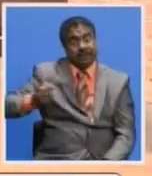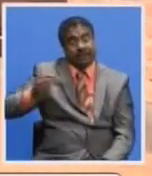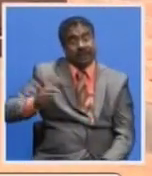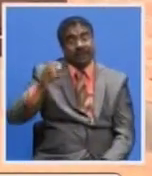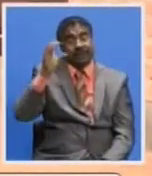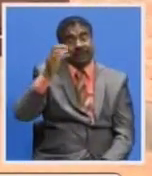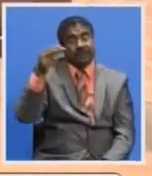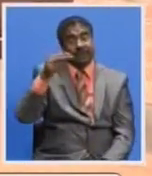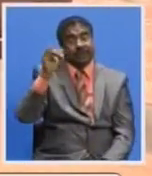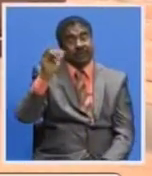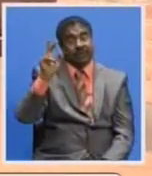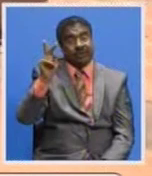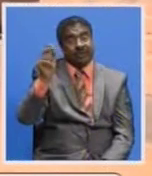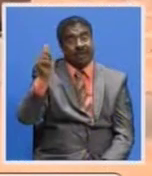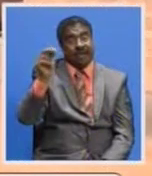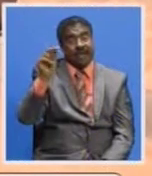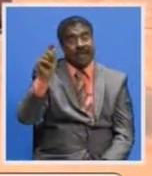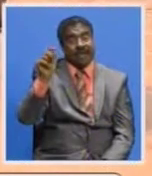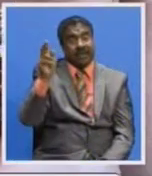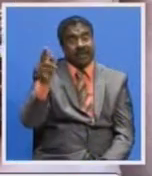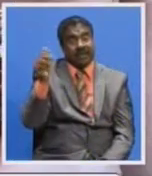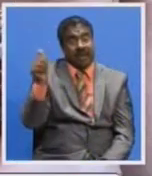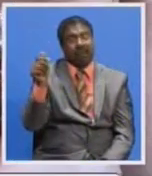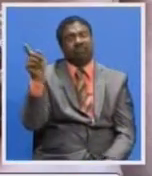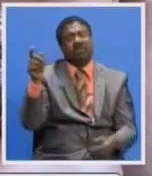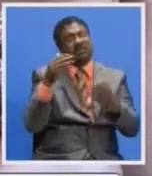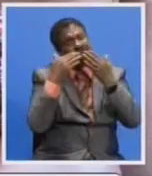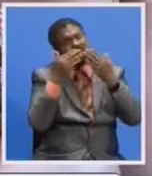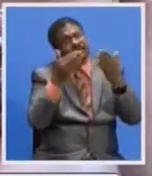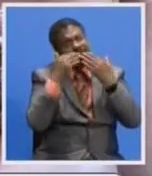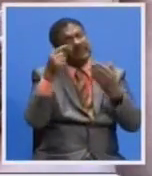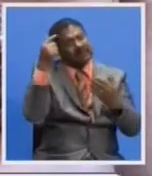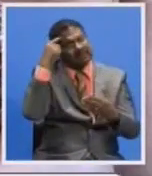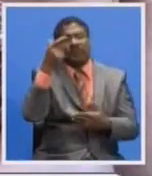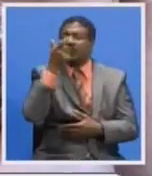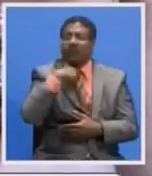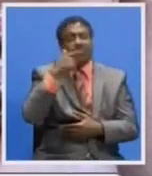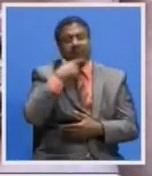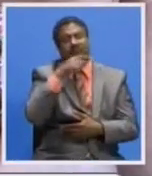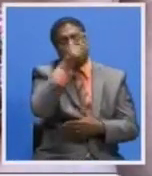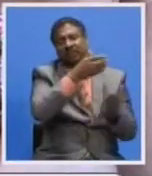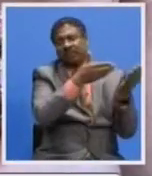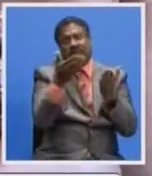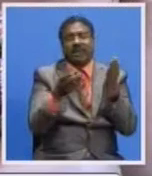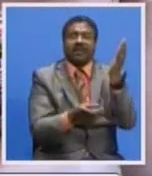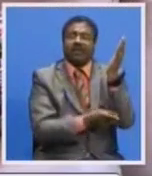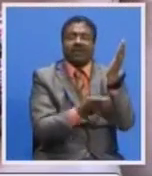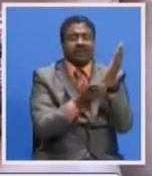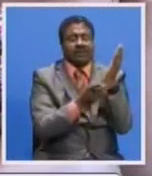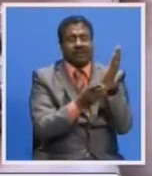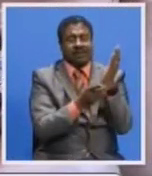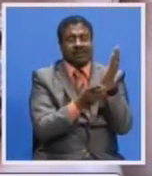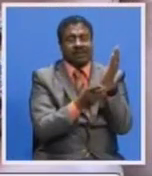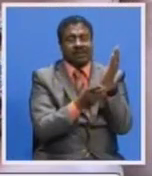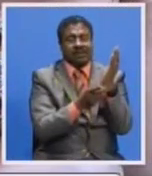to government for the massive developments his chiefdom is receiving. The government is delivering, and has delivered in Dundumwezi.